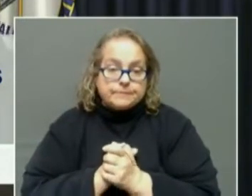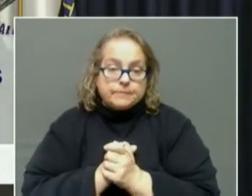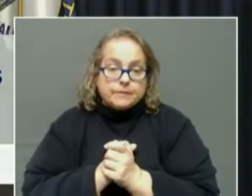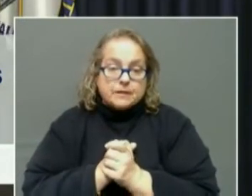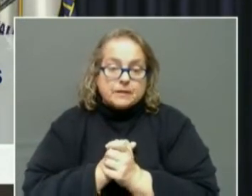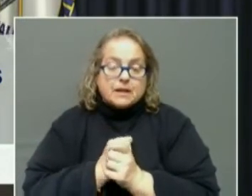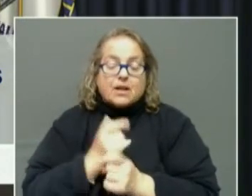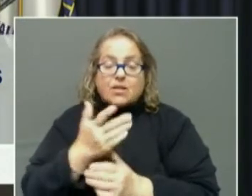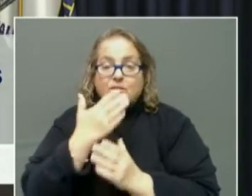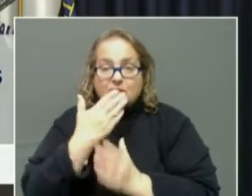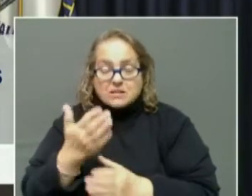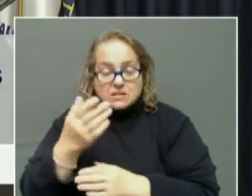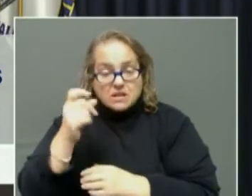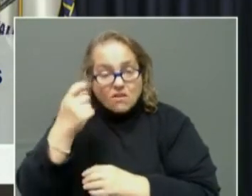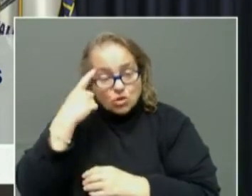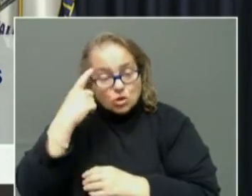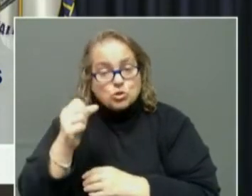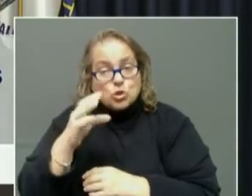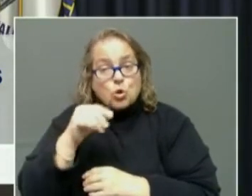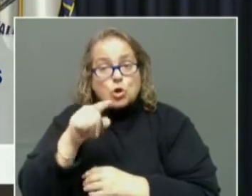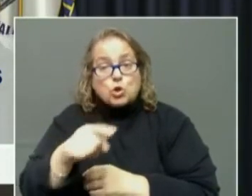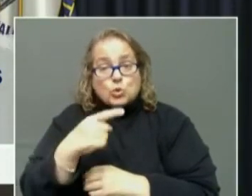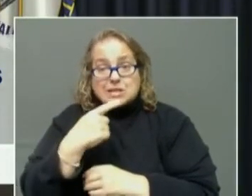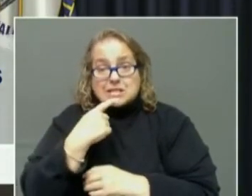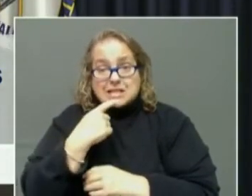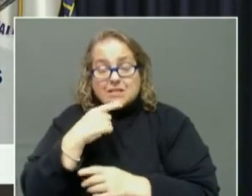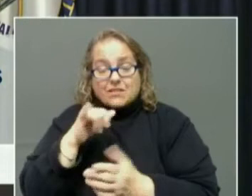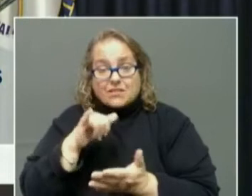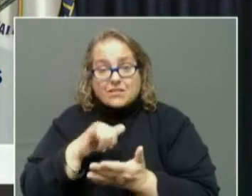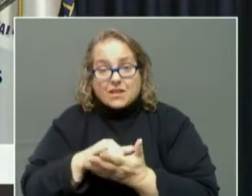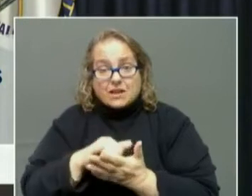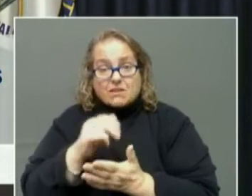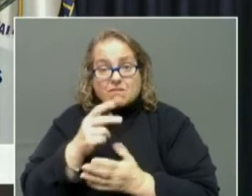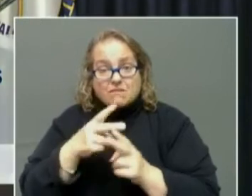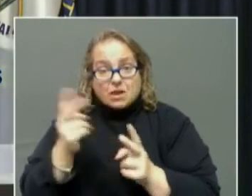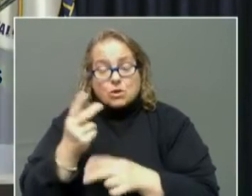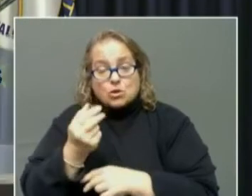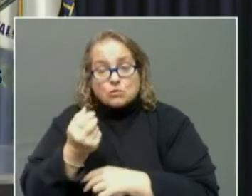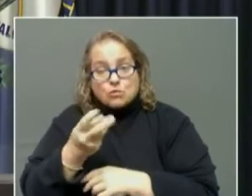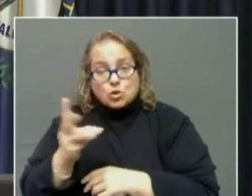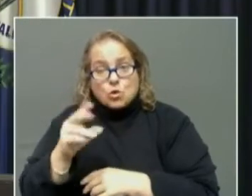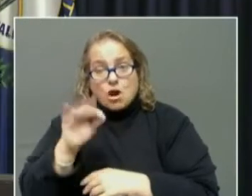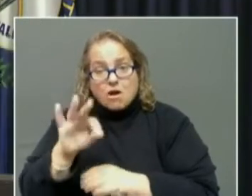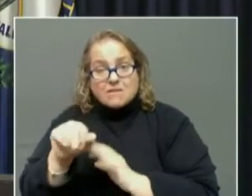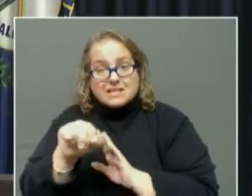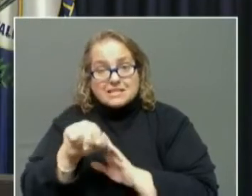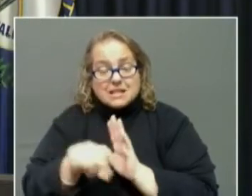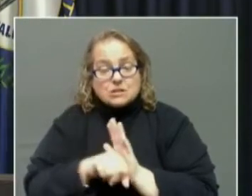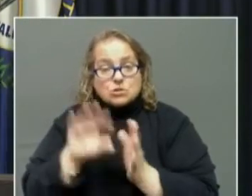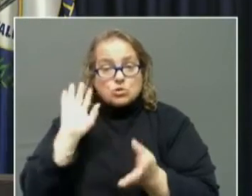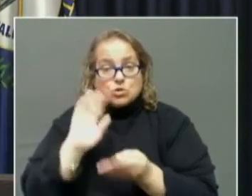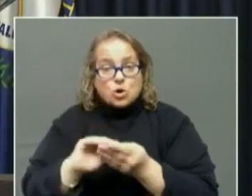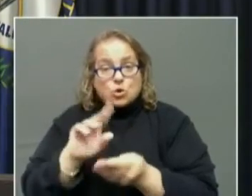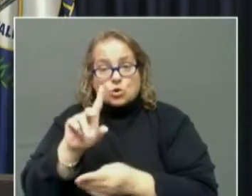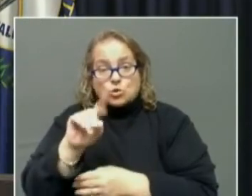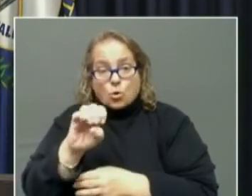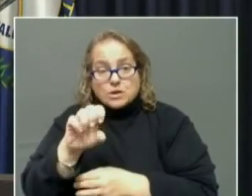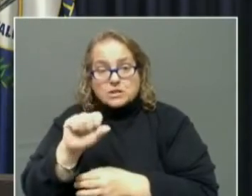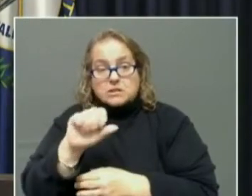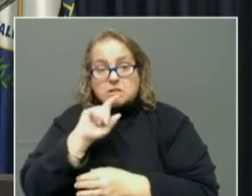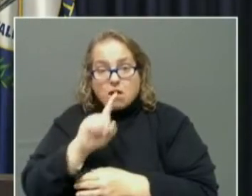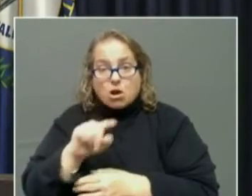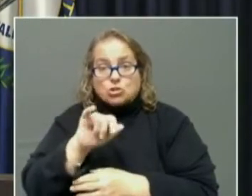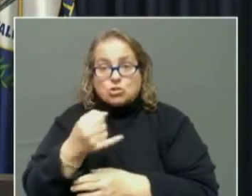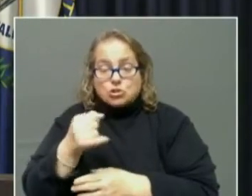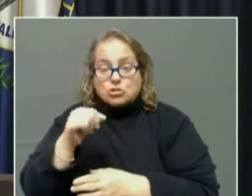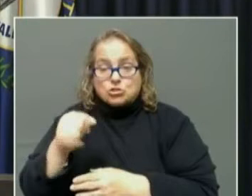Thanks, Governor. So you said that very few of the state's total doses are Johnson & Johnson doses. Could